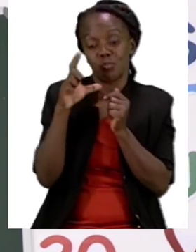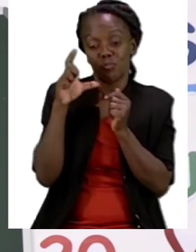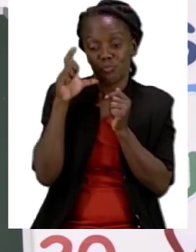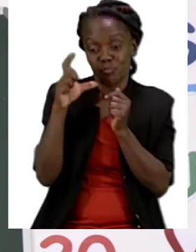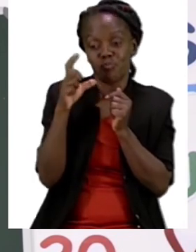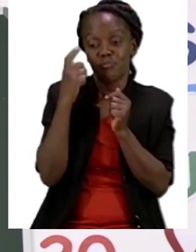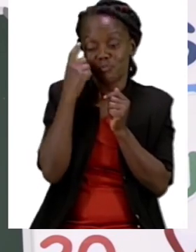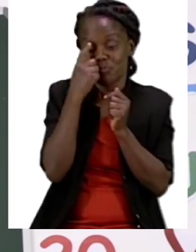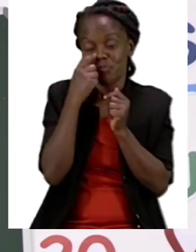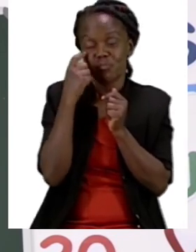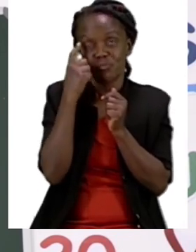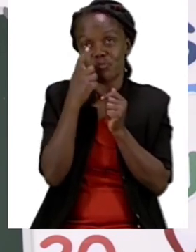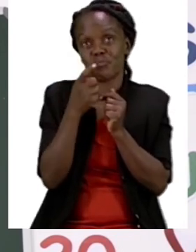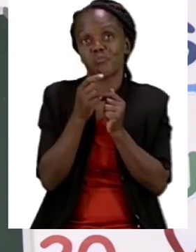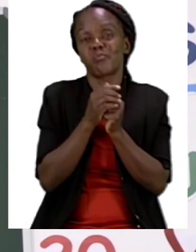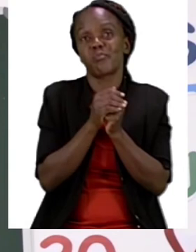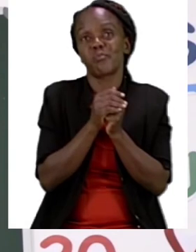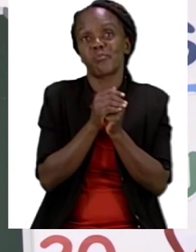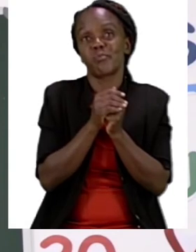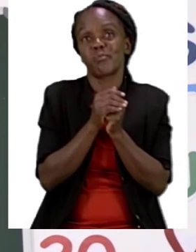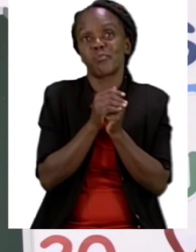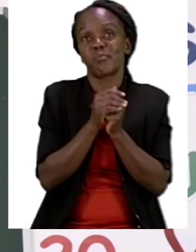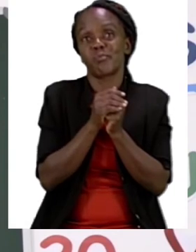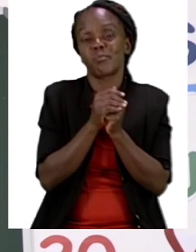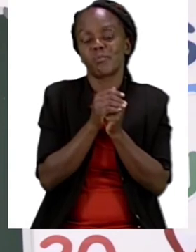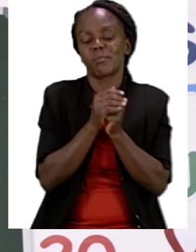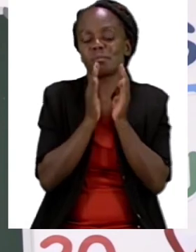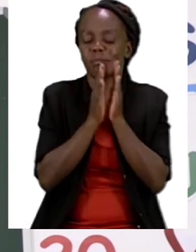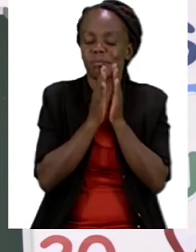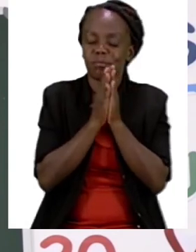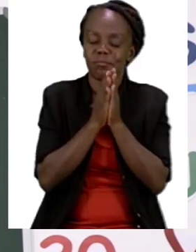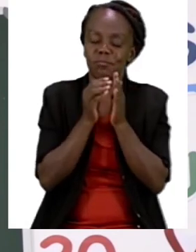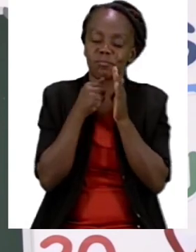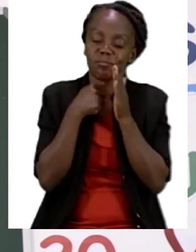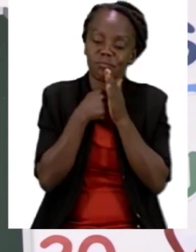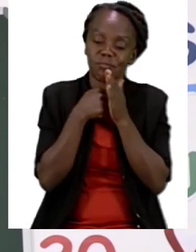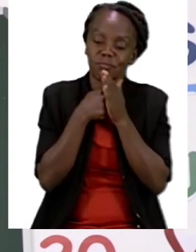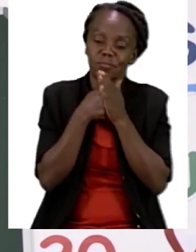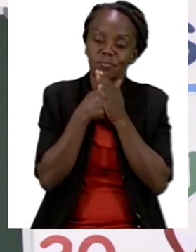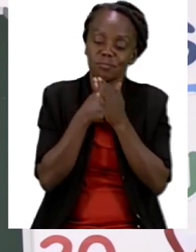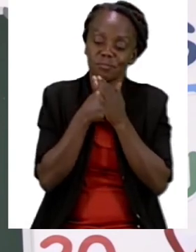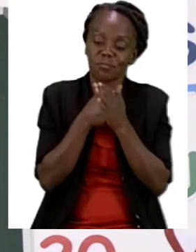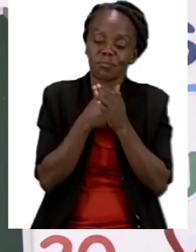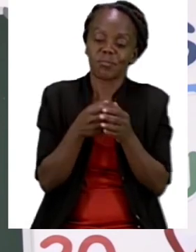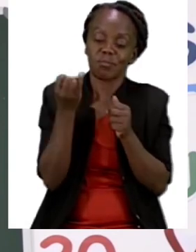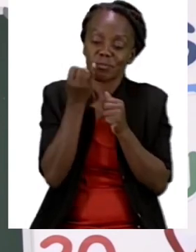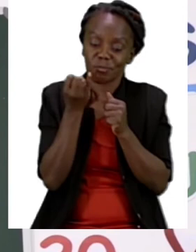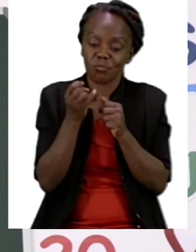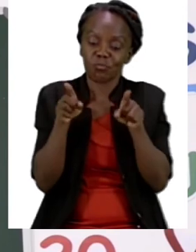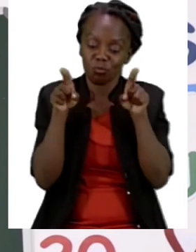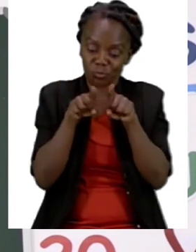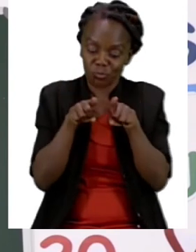other eye. Make sure that you draw exactly what is in the eye as well